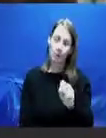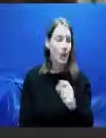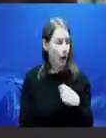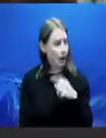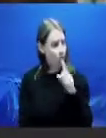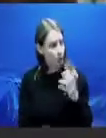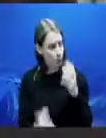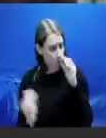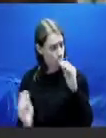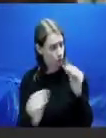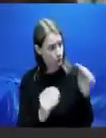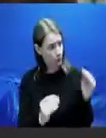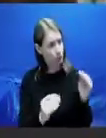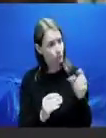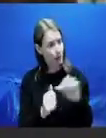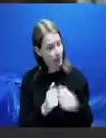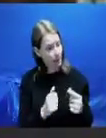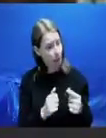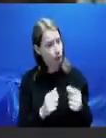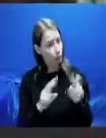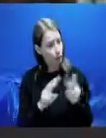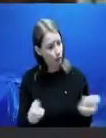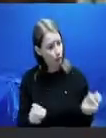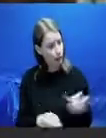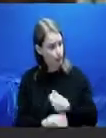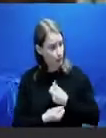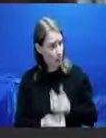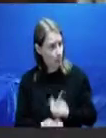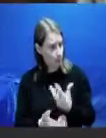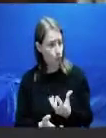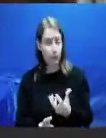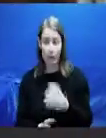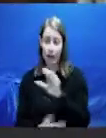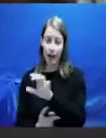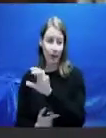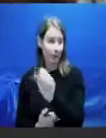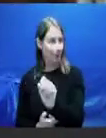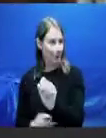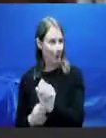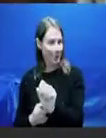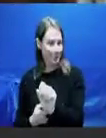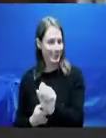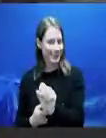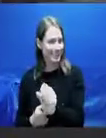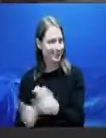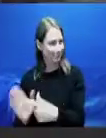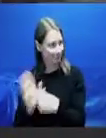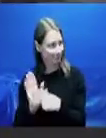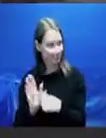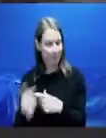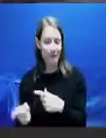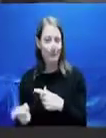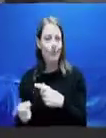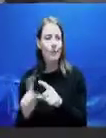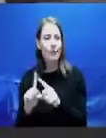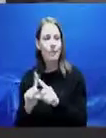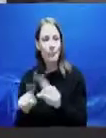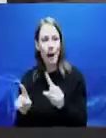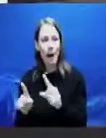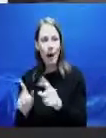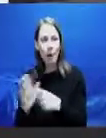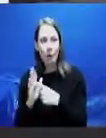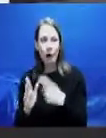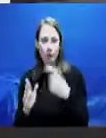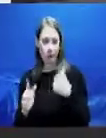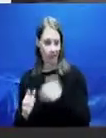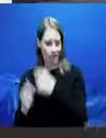Core standards really help you do that because it makes you think more about the tasks that you're assigning. The Common Core state standards